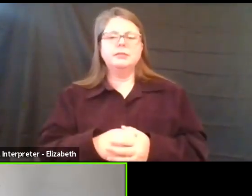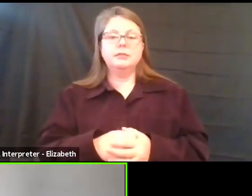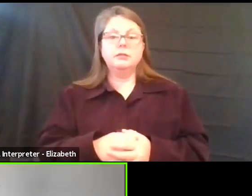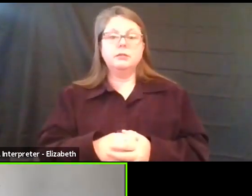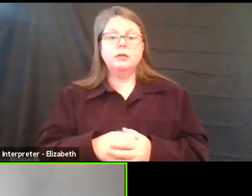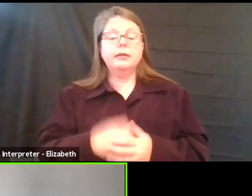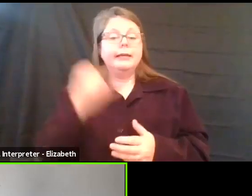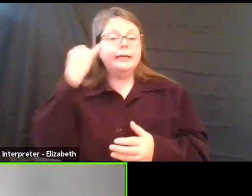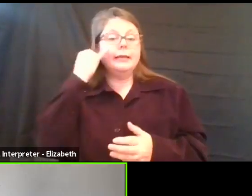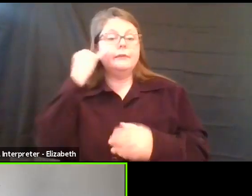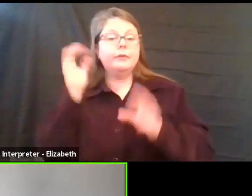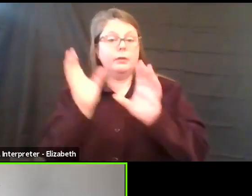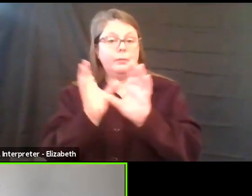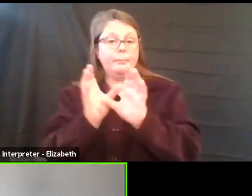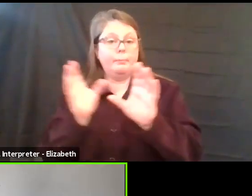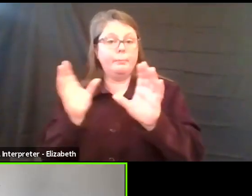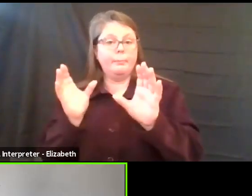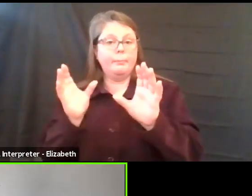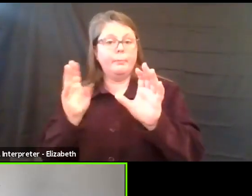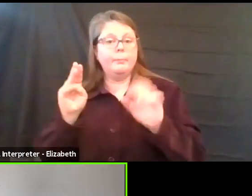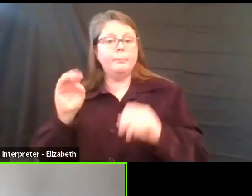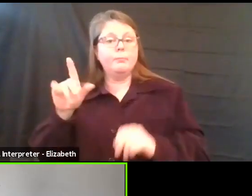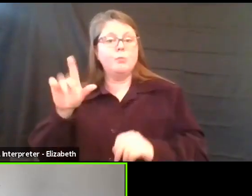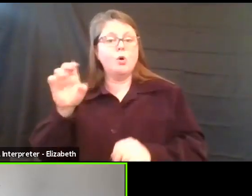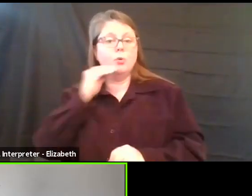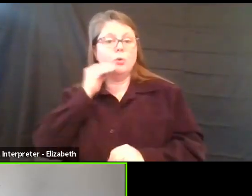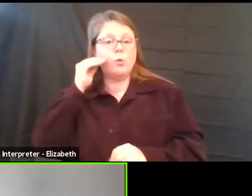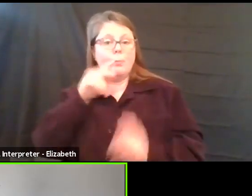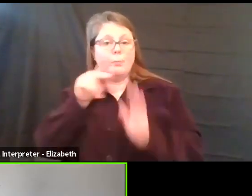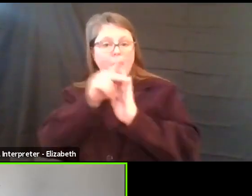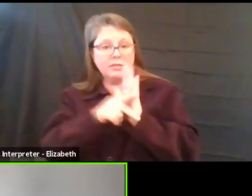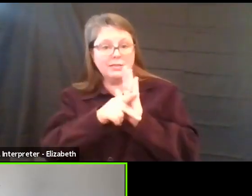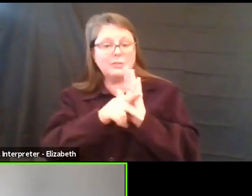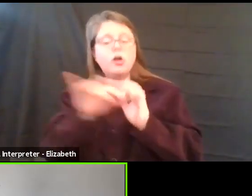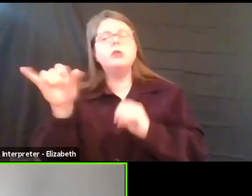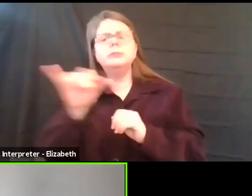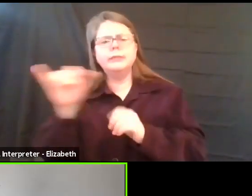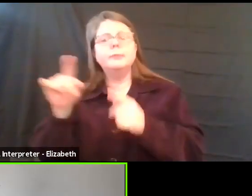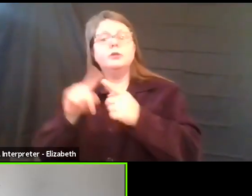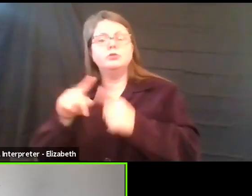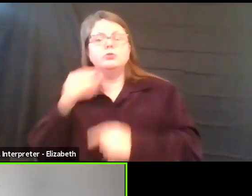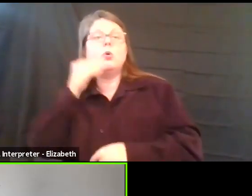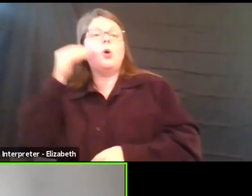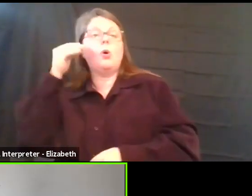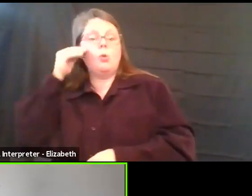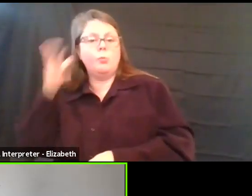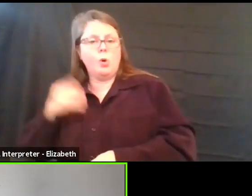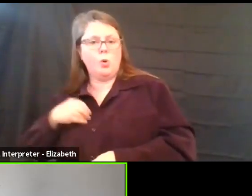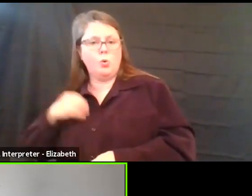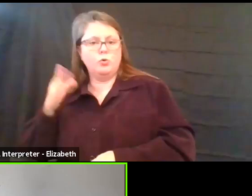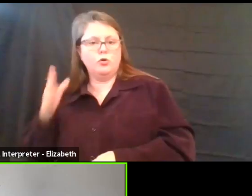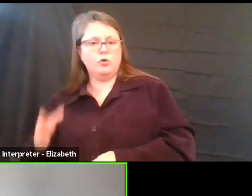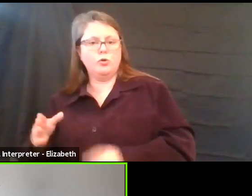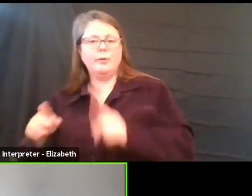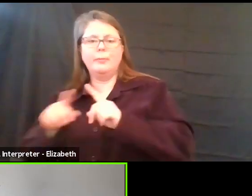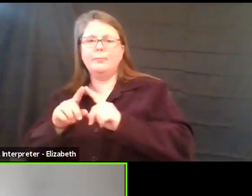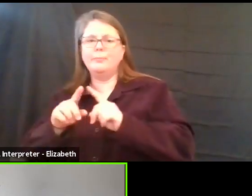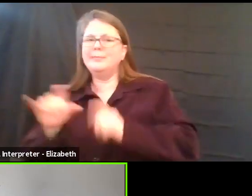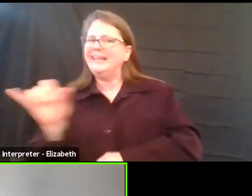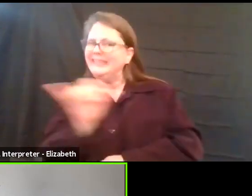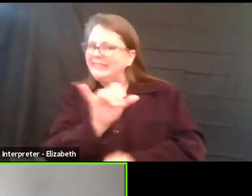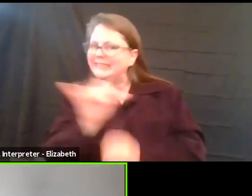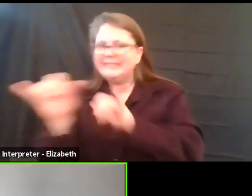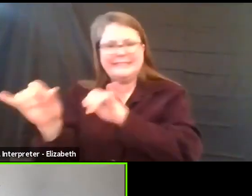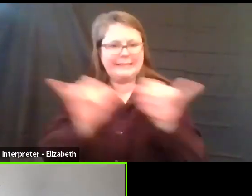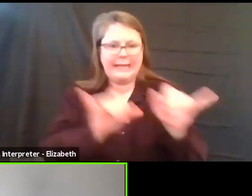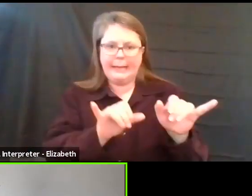Homeowners, mobile home policies are similar to homeowners policies, but they're not the same. They're generally going to